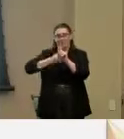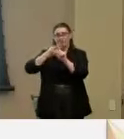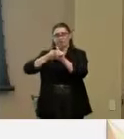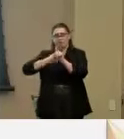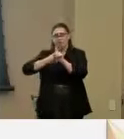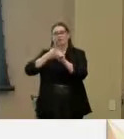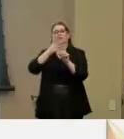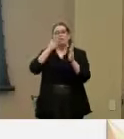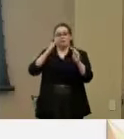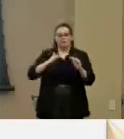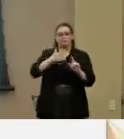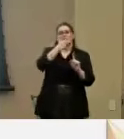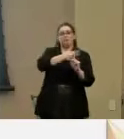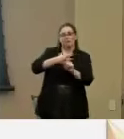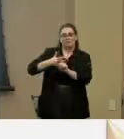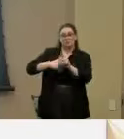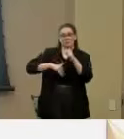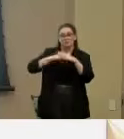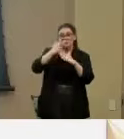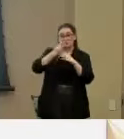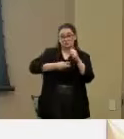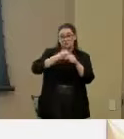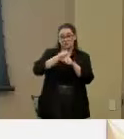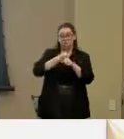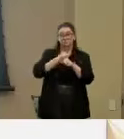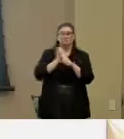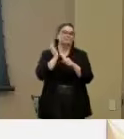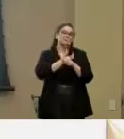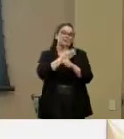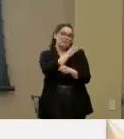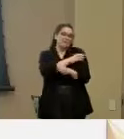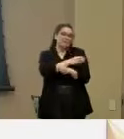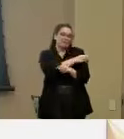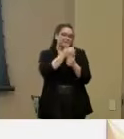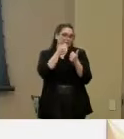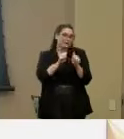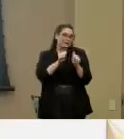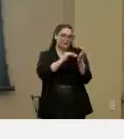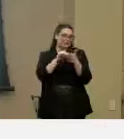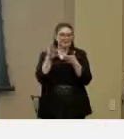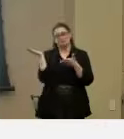for up to 2 years. So this is kind of the gist of our clinical trial study.